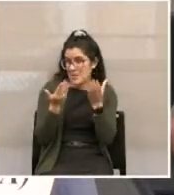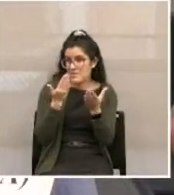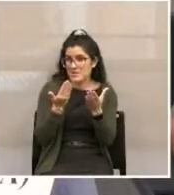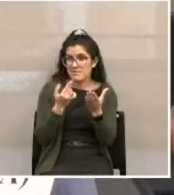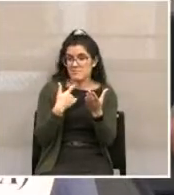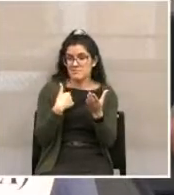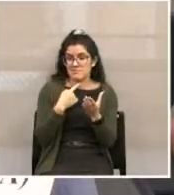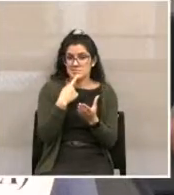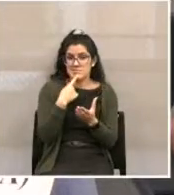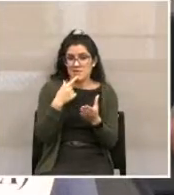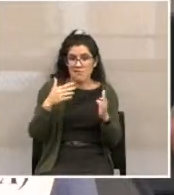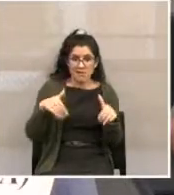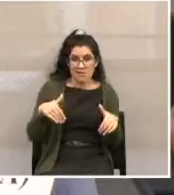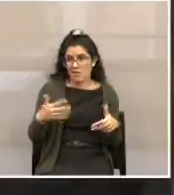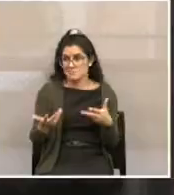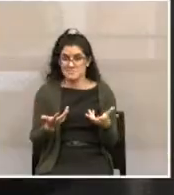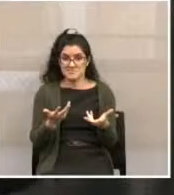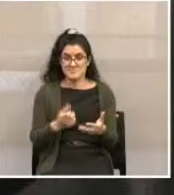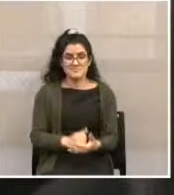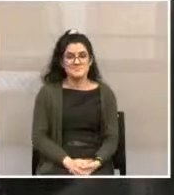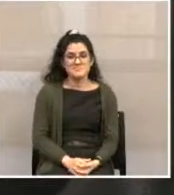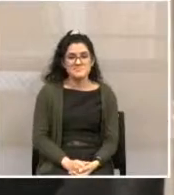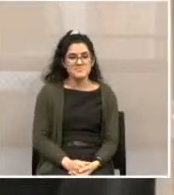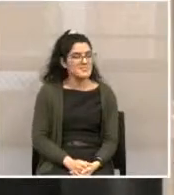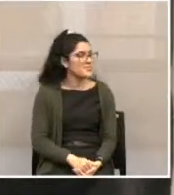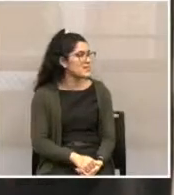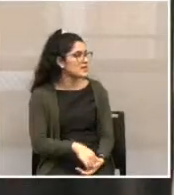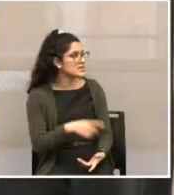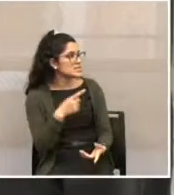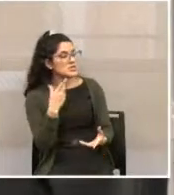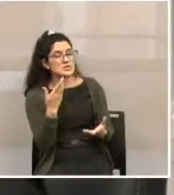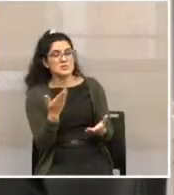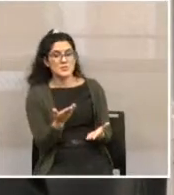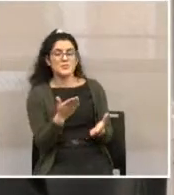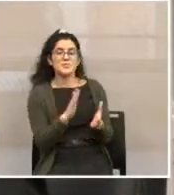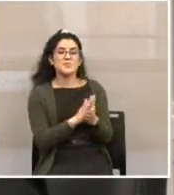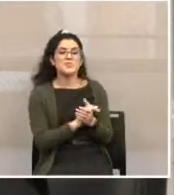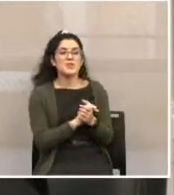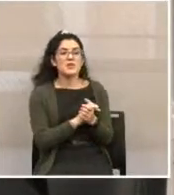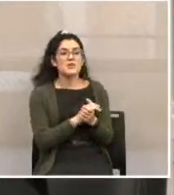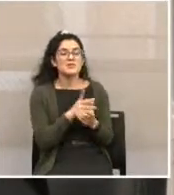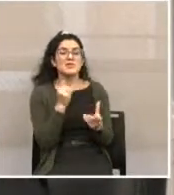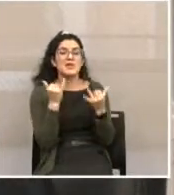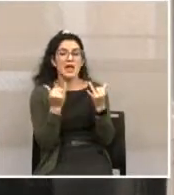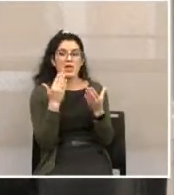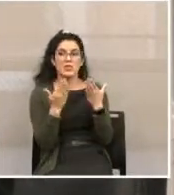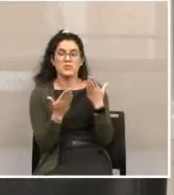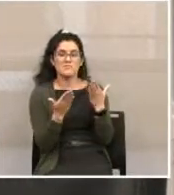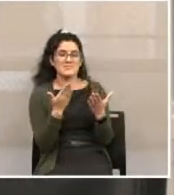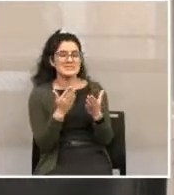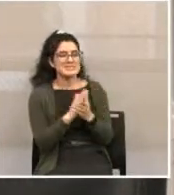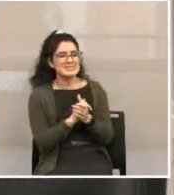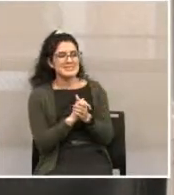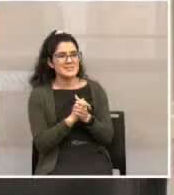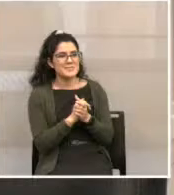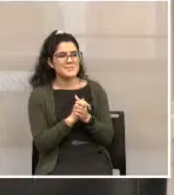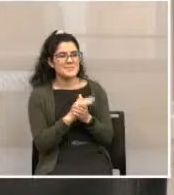said in some of the testimony today? Running the risk of being a bit controversial,